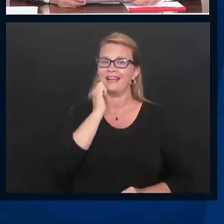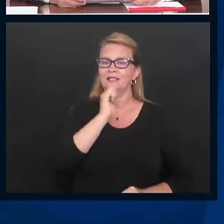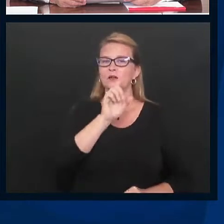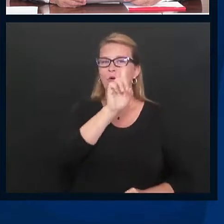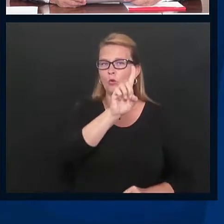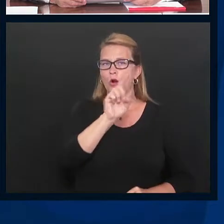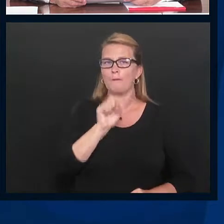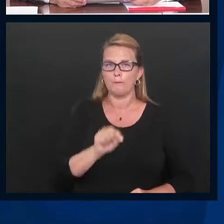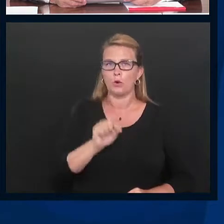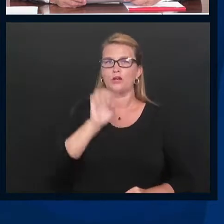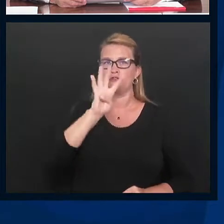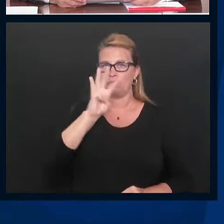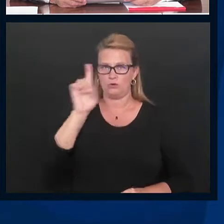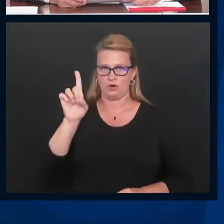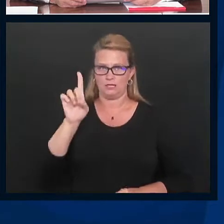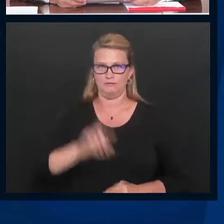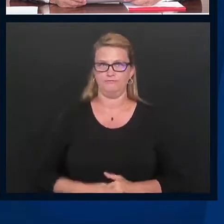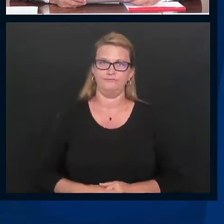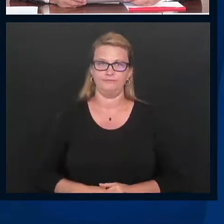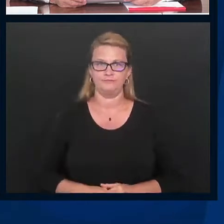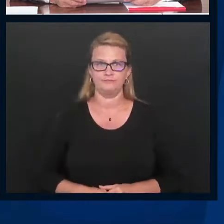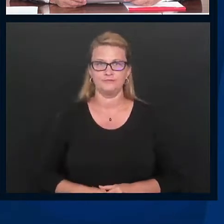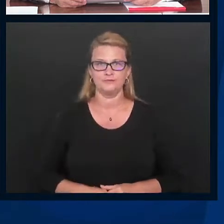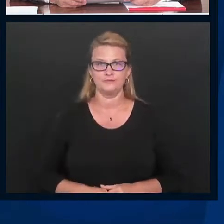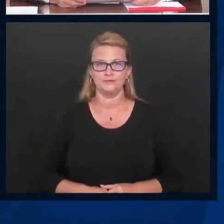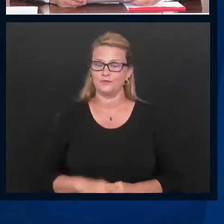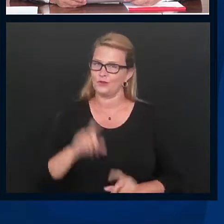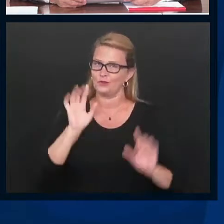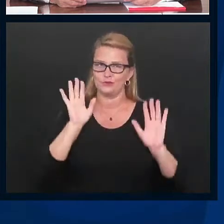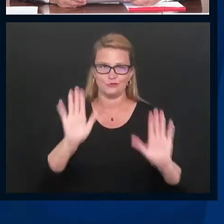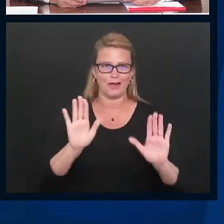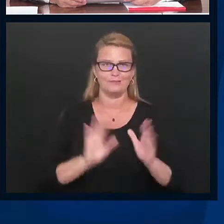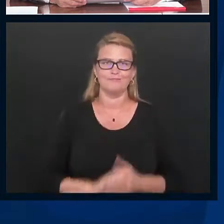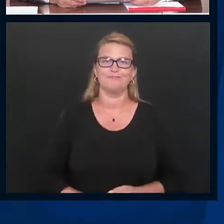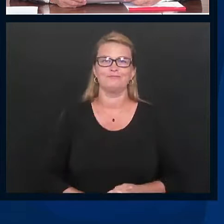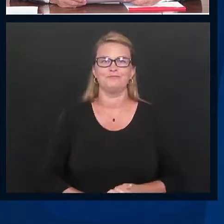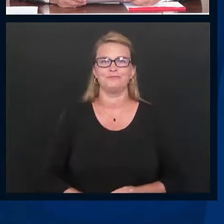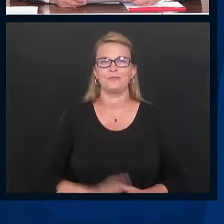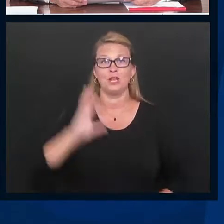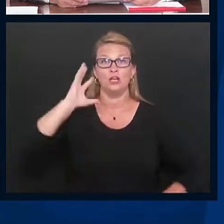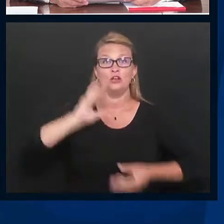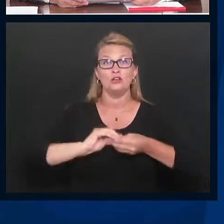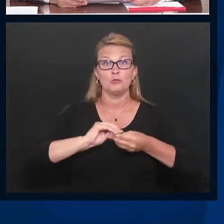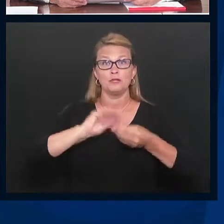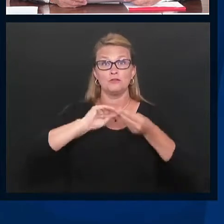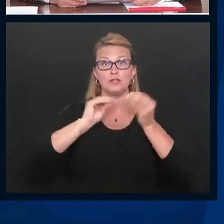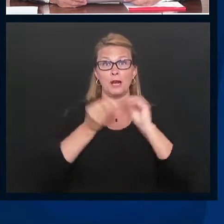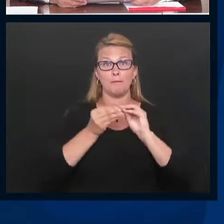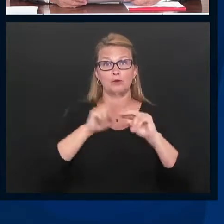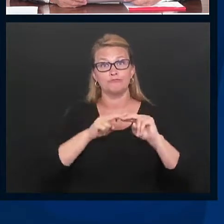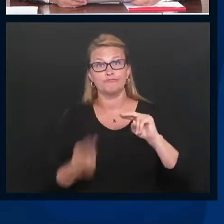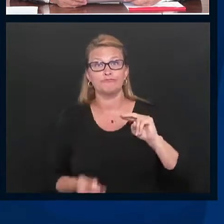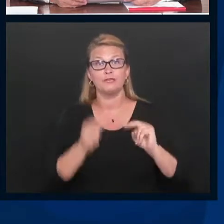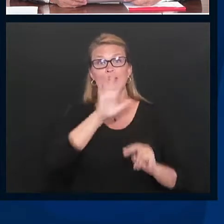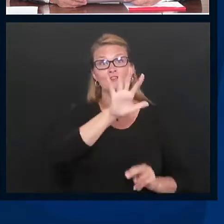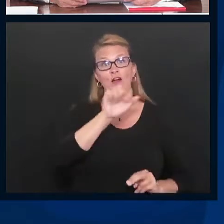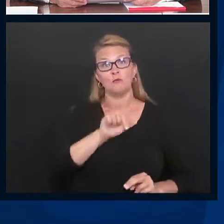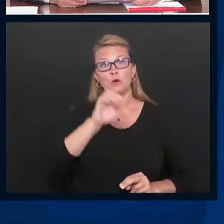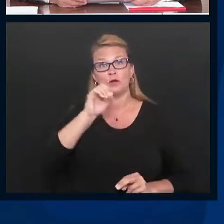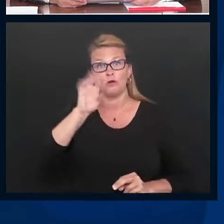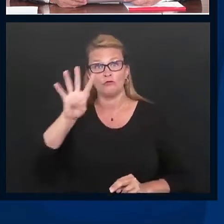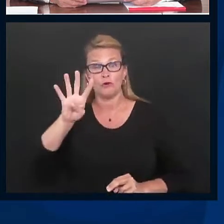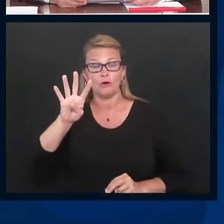is at 1.41. It's great. Our cumulative continues to fall. It's at